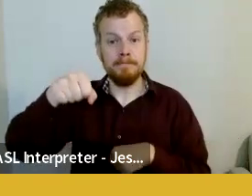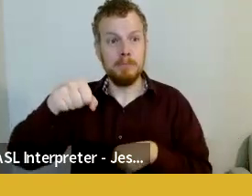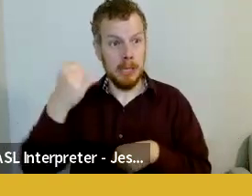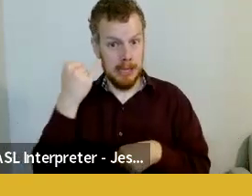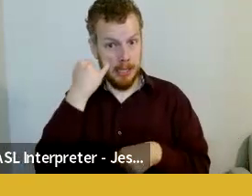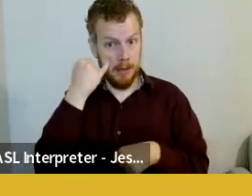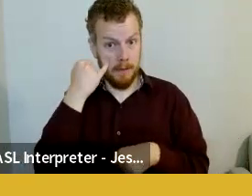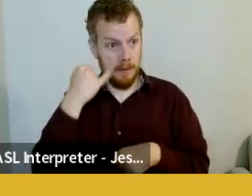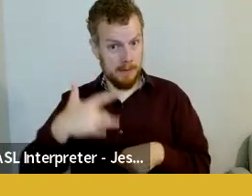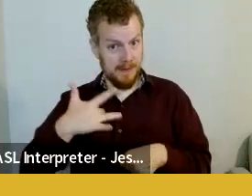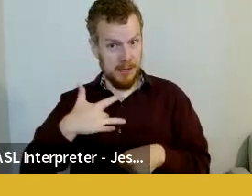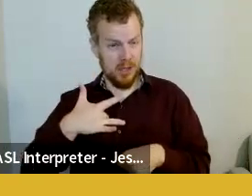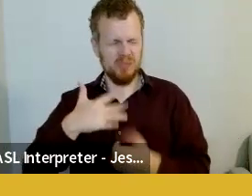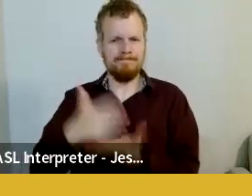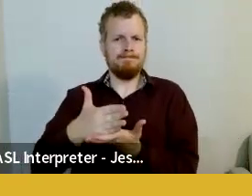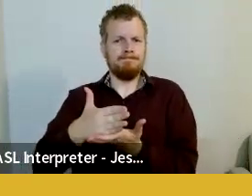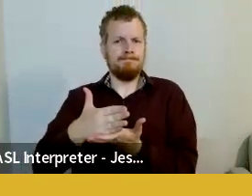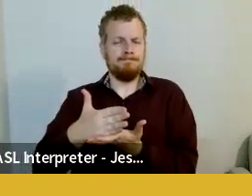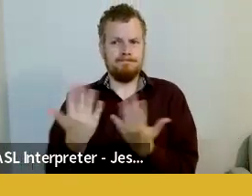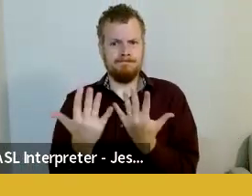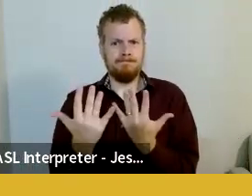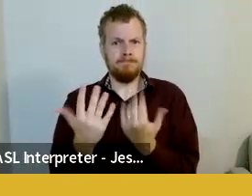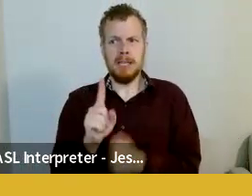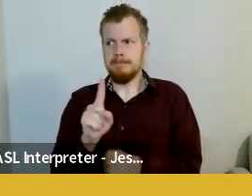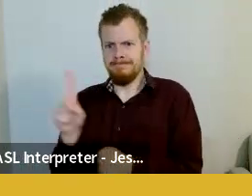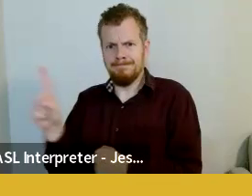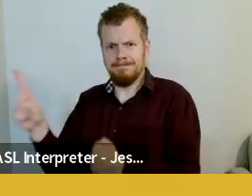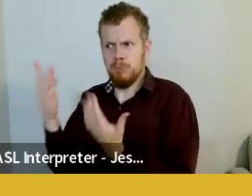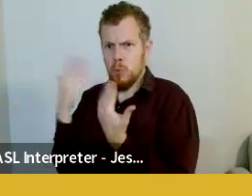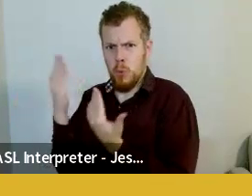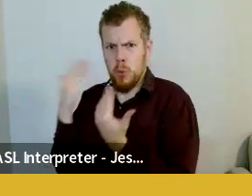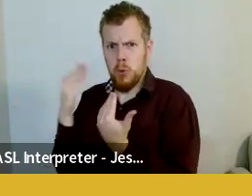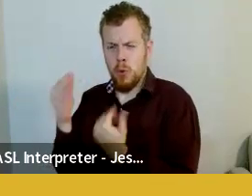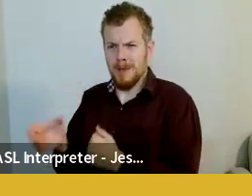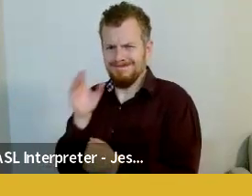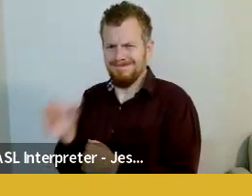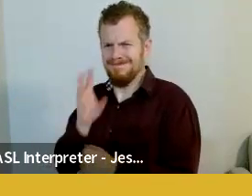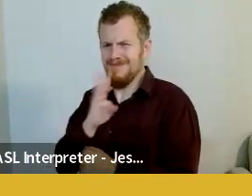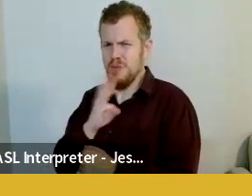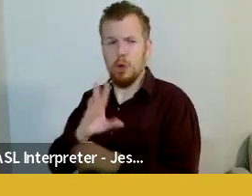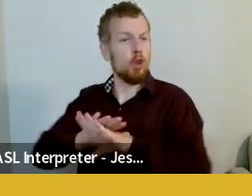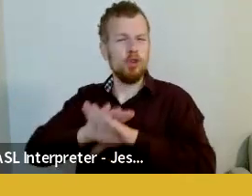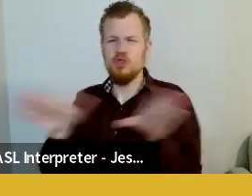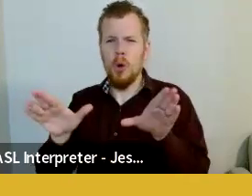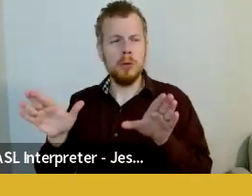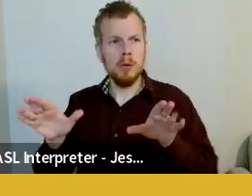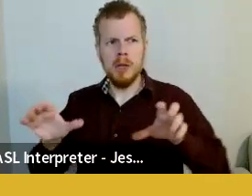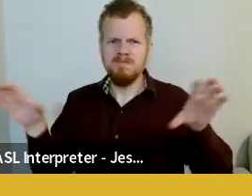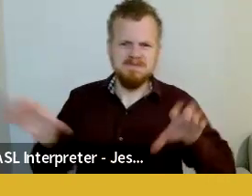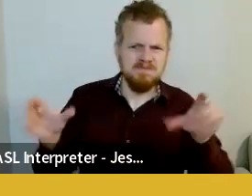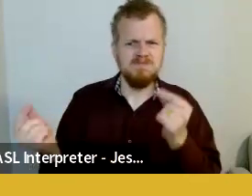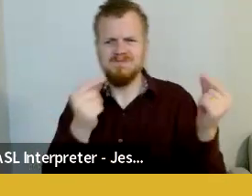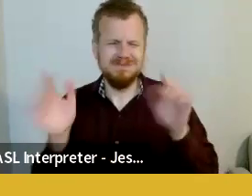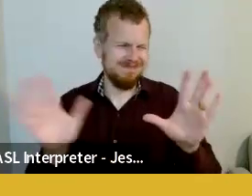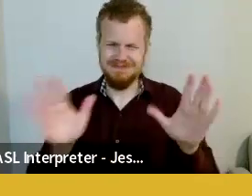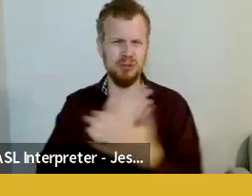doing, move to a cool spot, and drink water. Don't get back into the activity that caused the cramps. If the